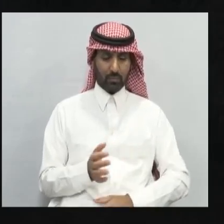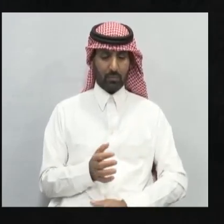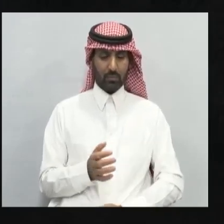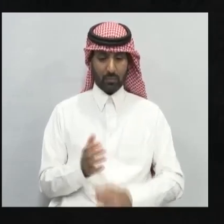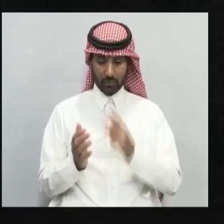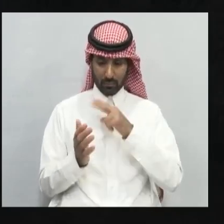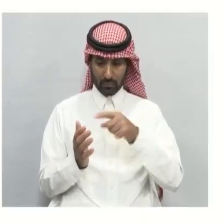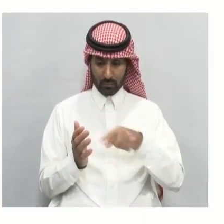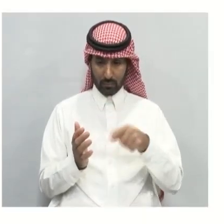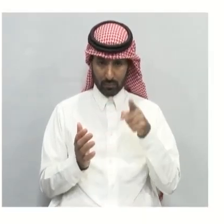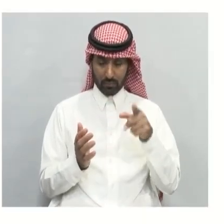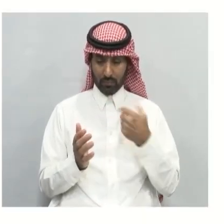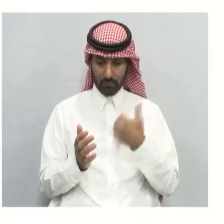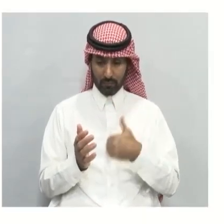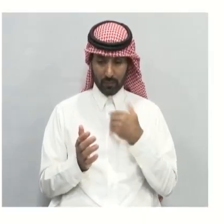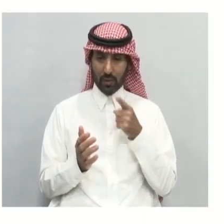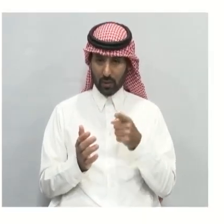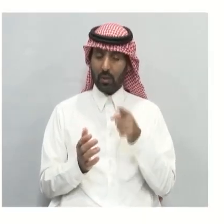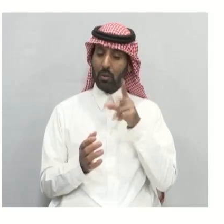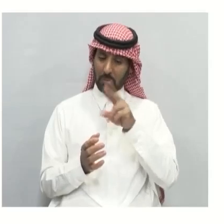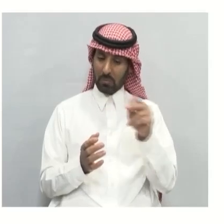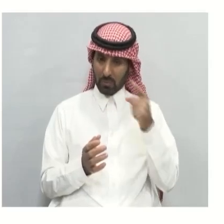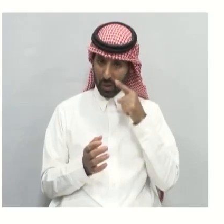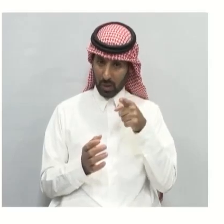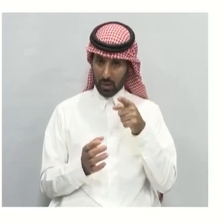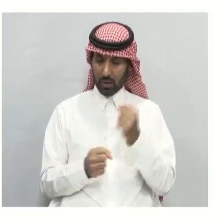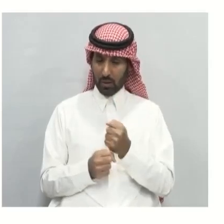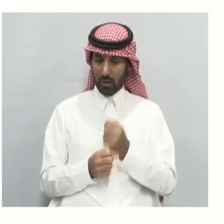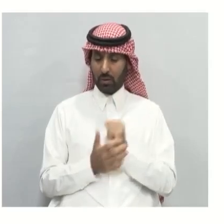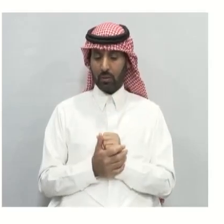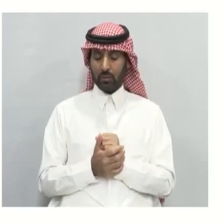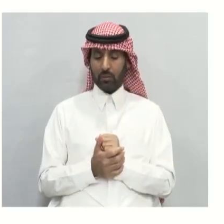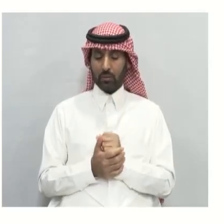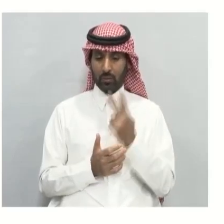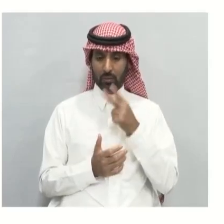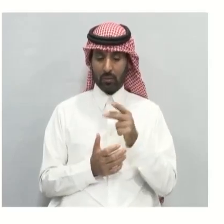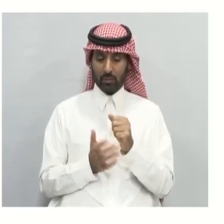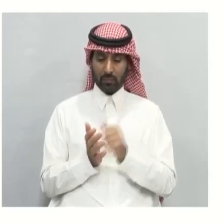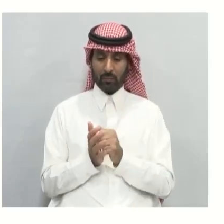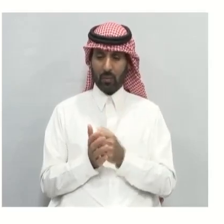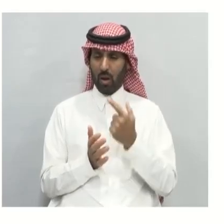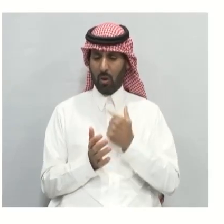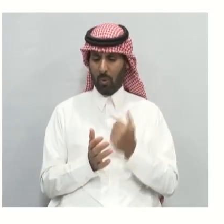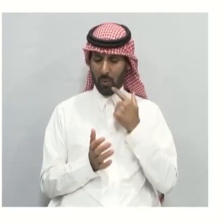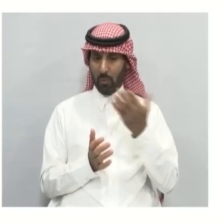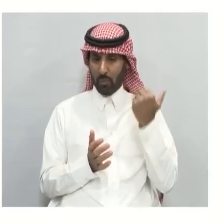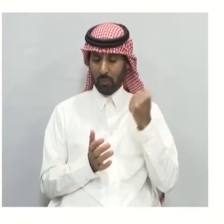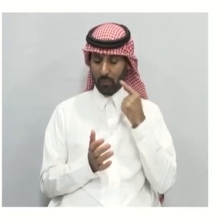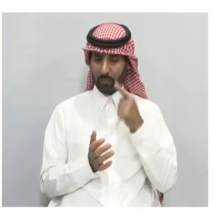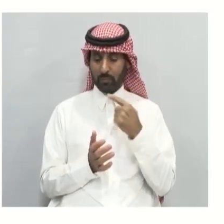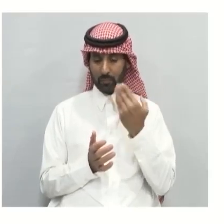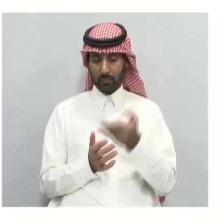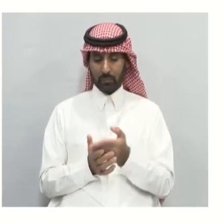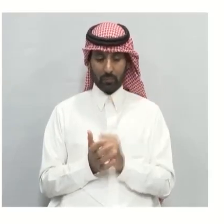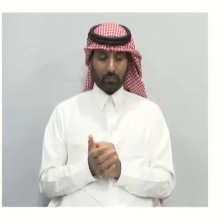and mark the ones that you feel that applies to you. I should have bought the house earlier, or we will have the